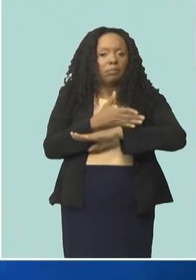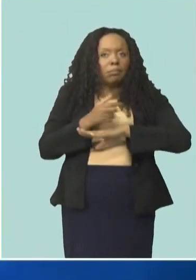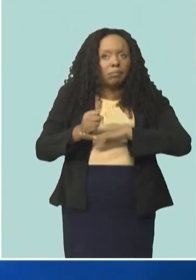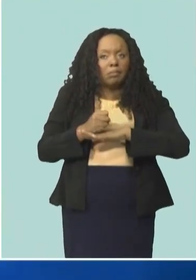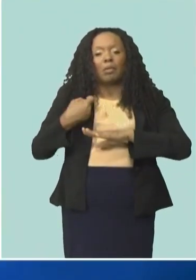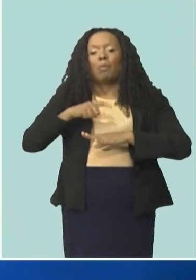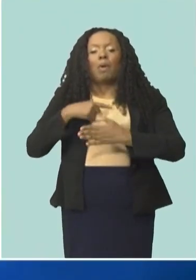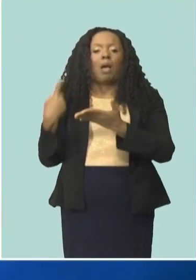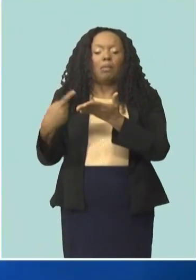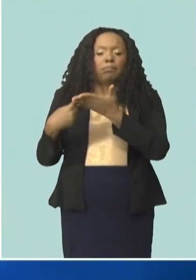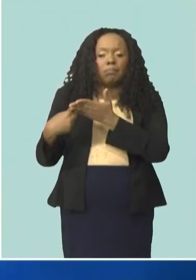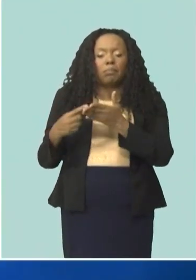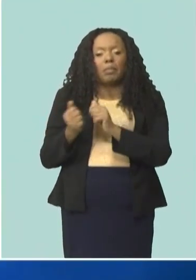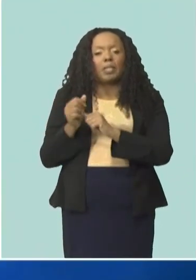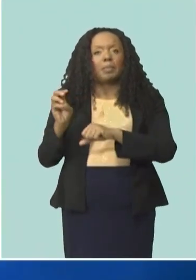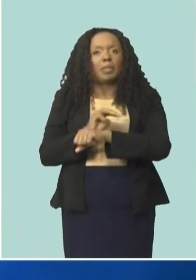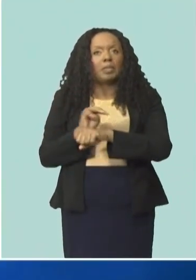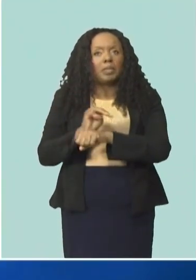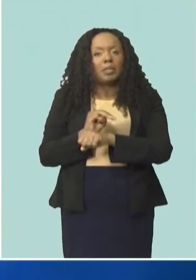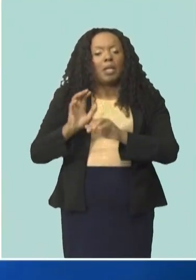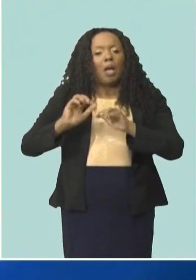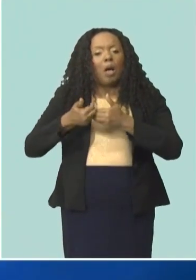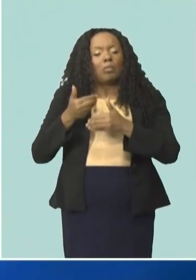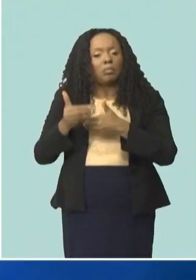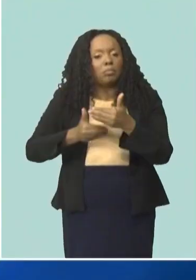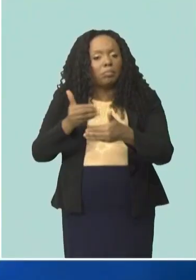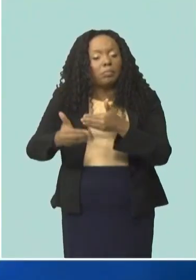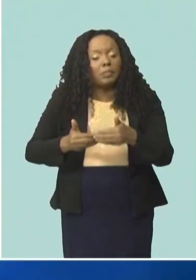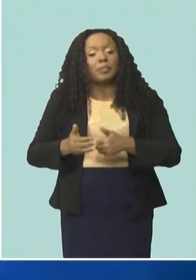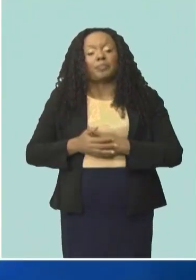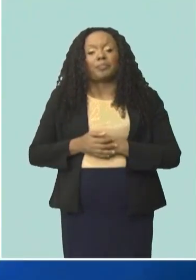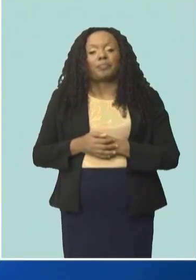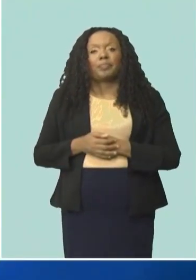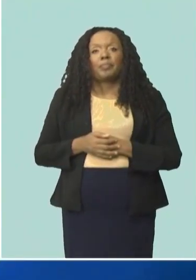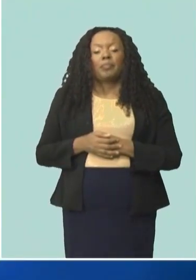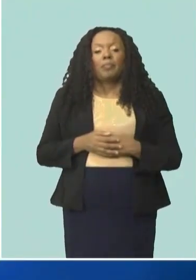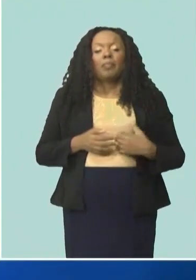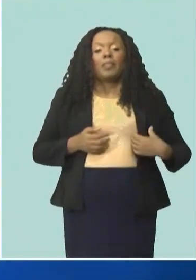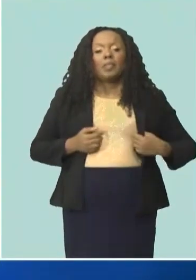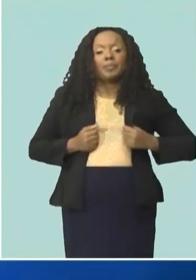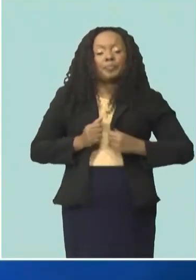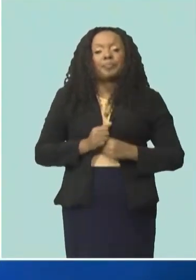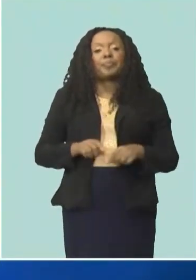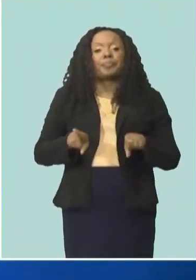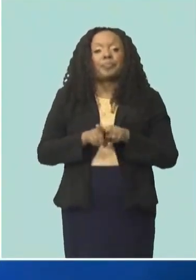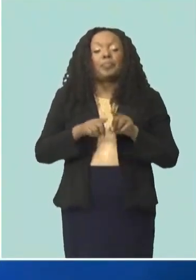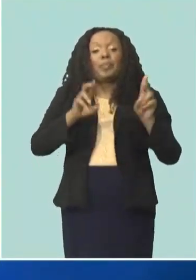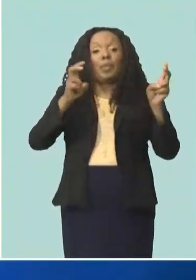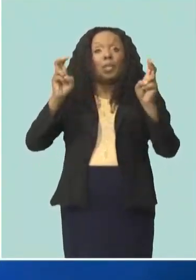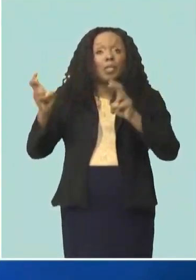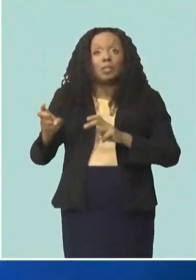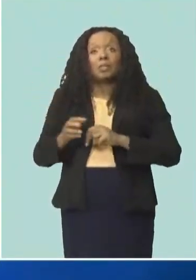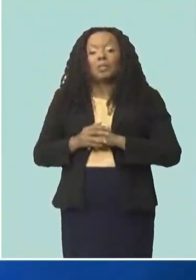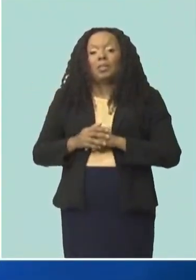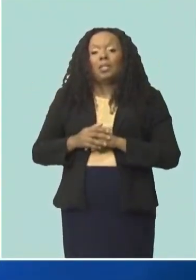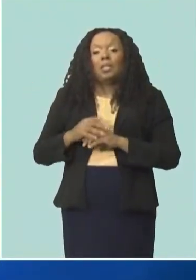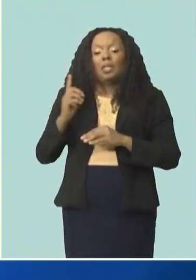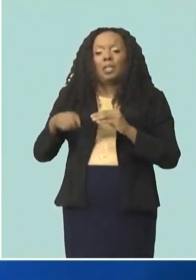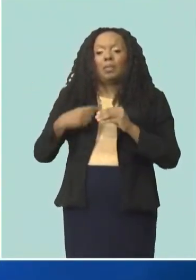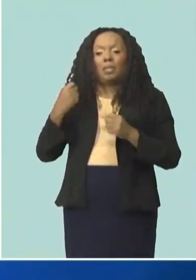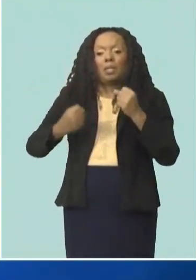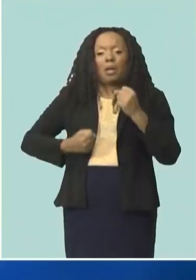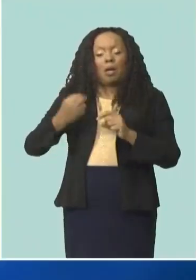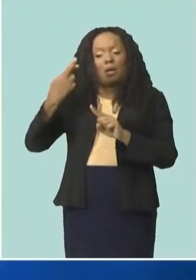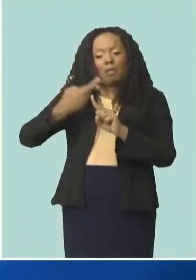with the relevant ministries to determine the way forward. The BHCA chairman also raised issues surrounding delays in bringing the car rental